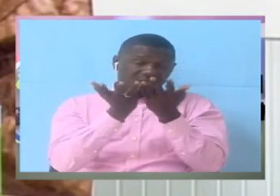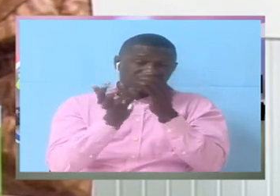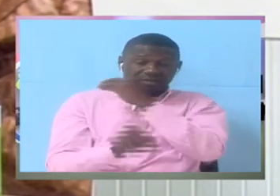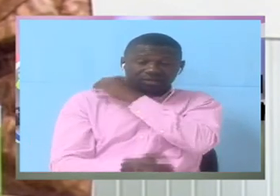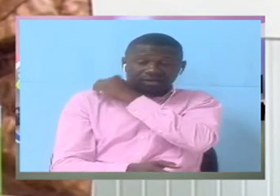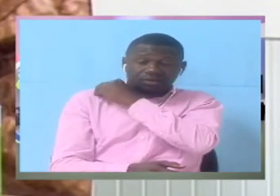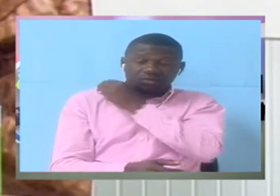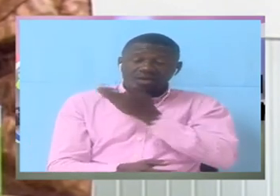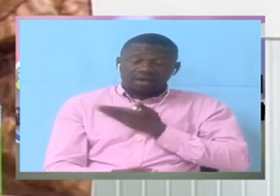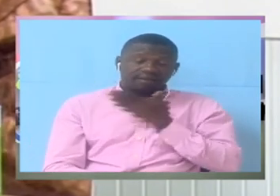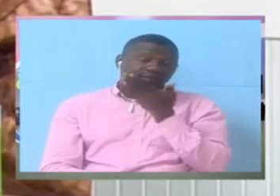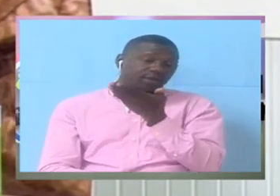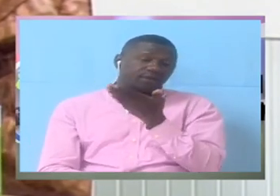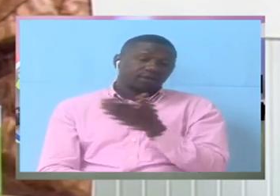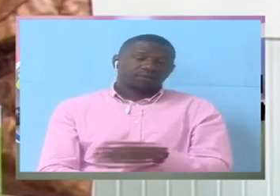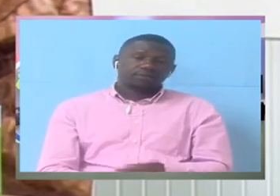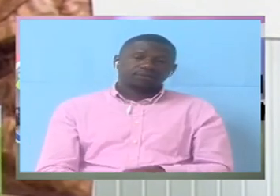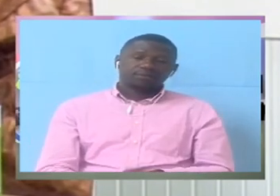When we